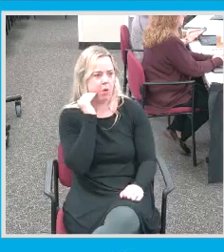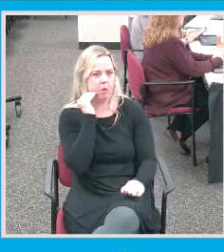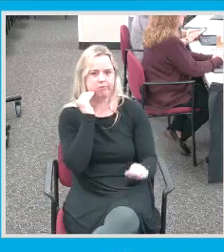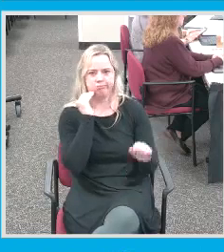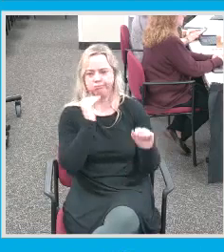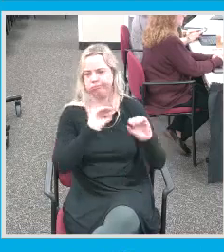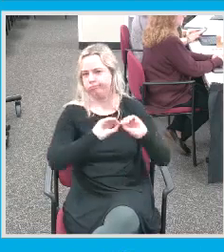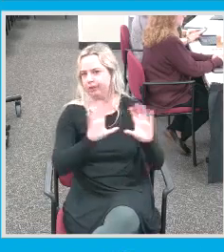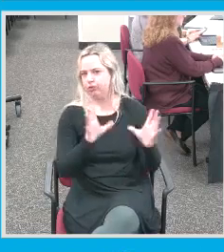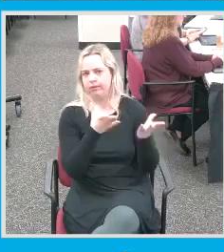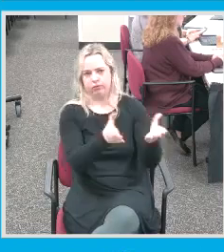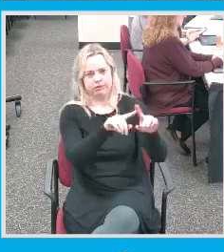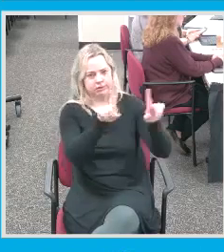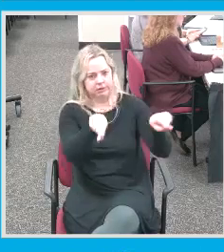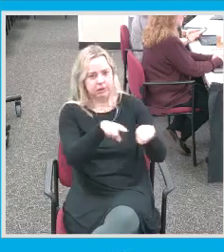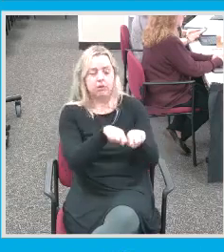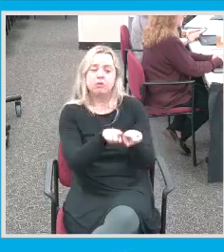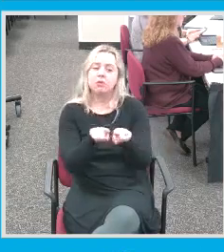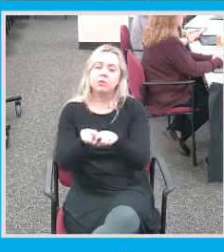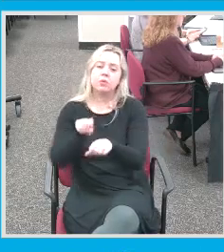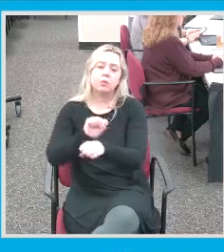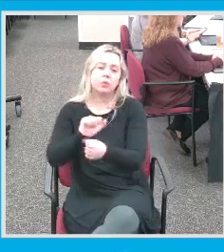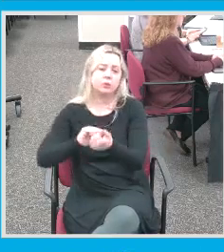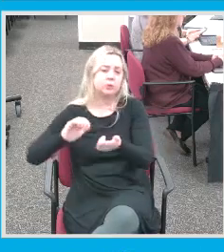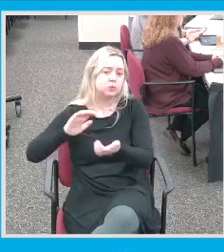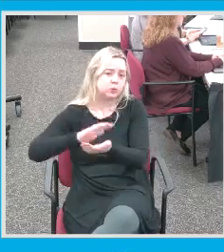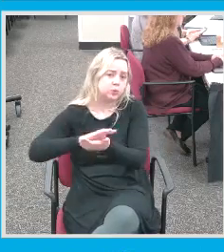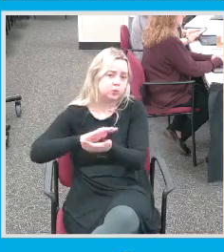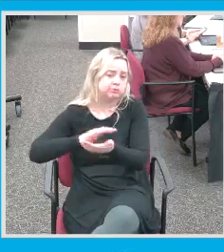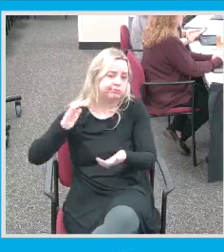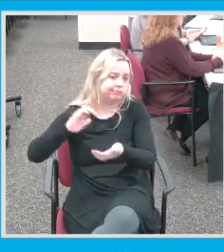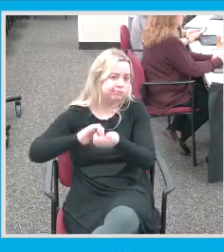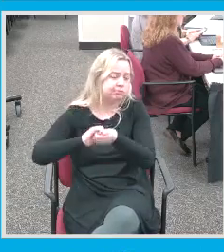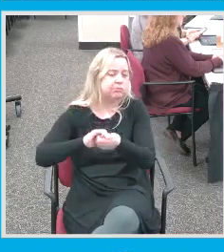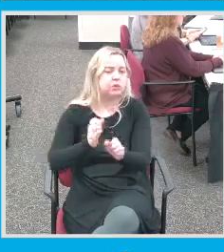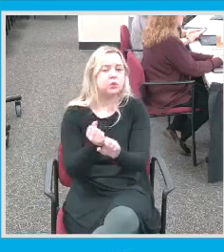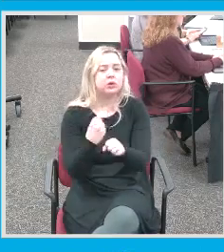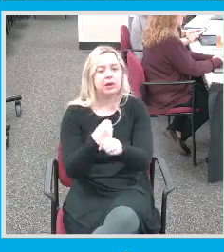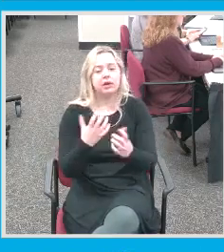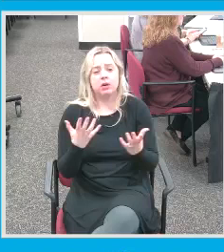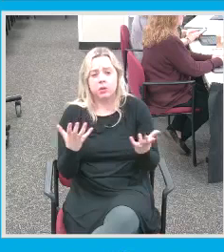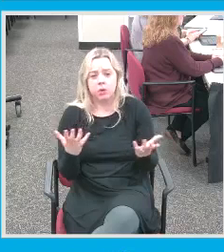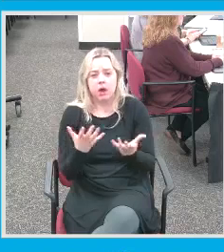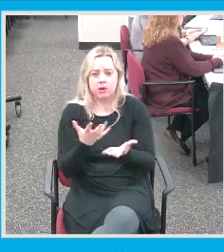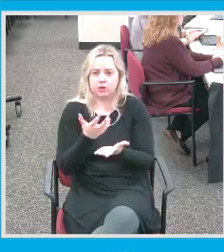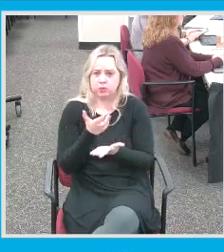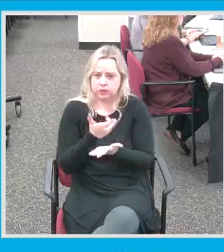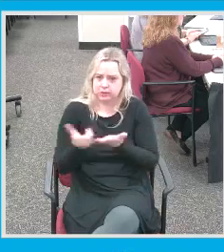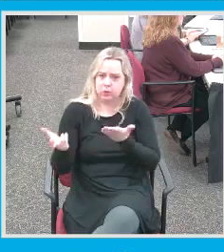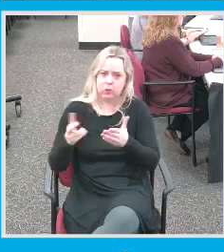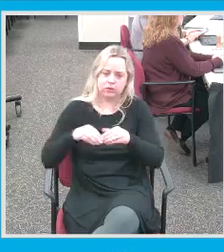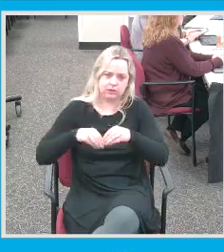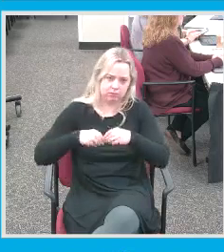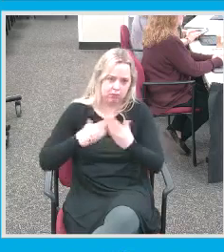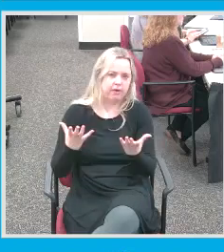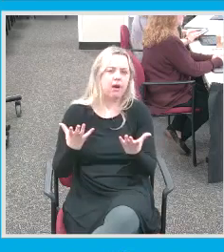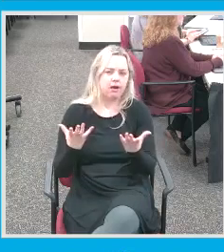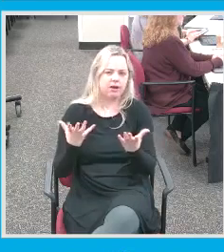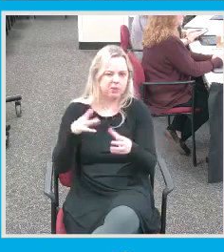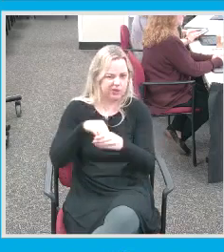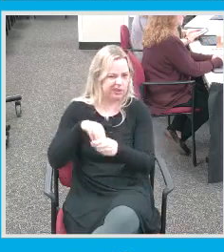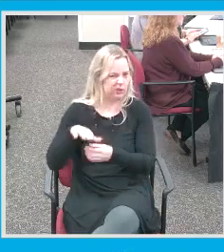We've been able to help work with schools to implement tobacco education and cessation resources within their disciplinary